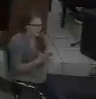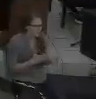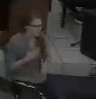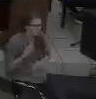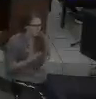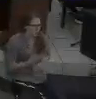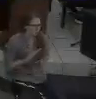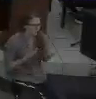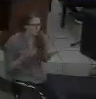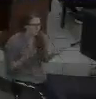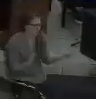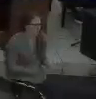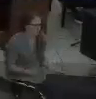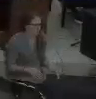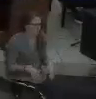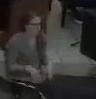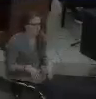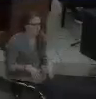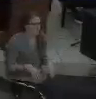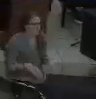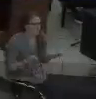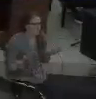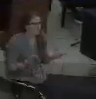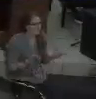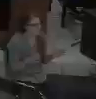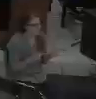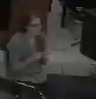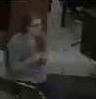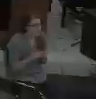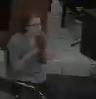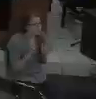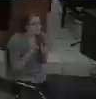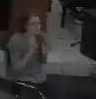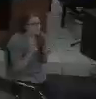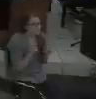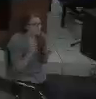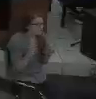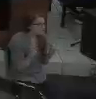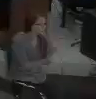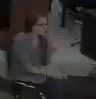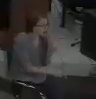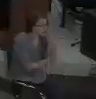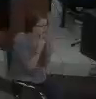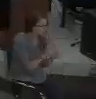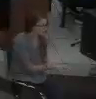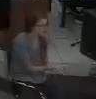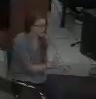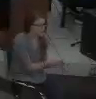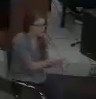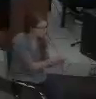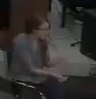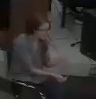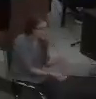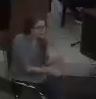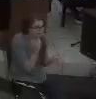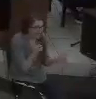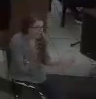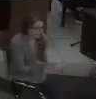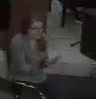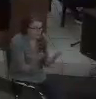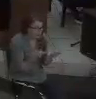And so it's a great ministry for someone perhaps who travels in and is not here during the week and just really has time